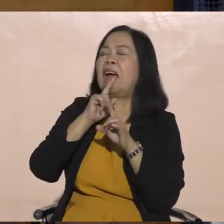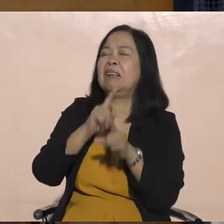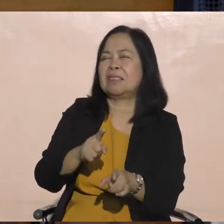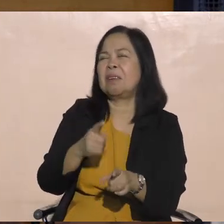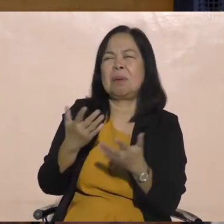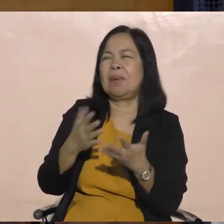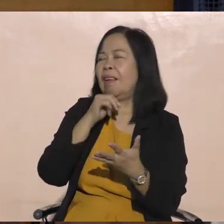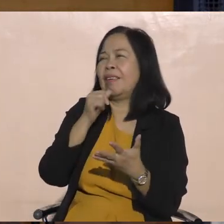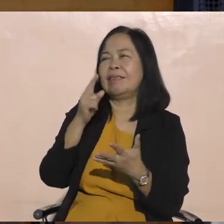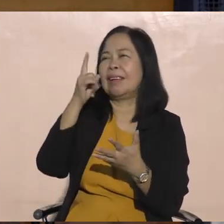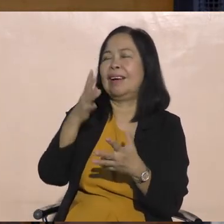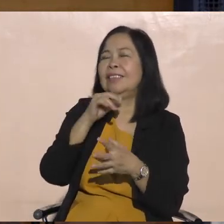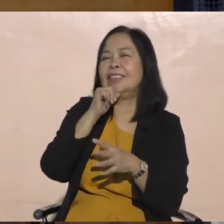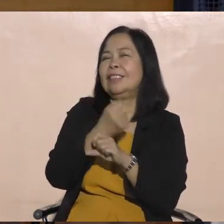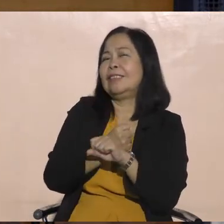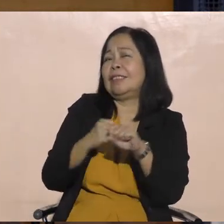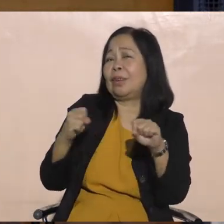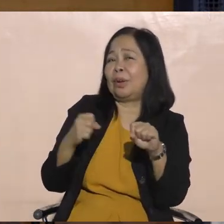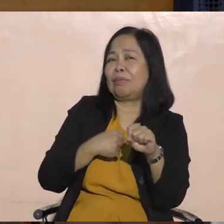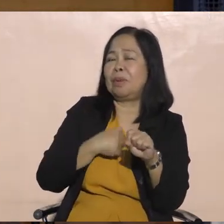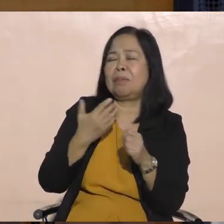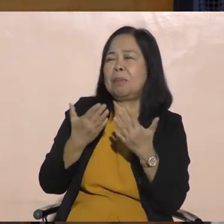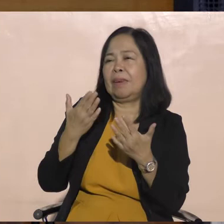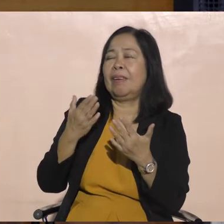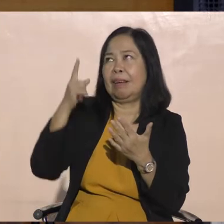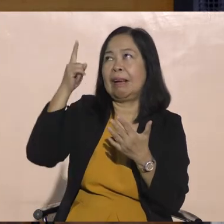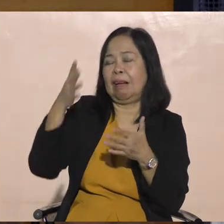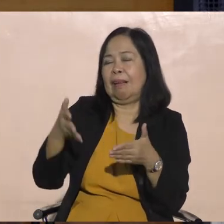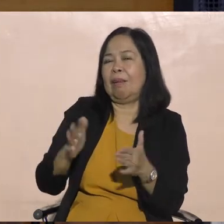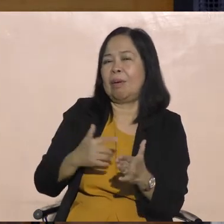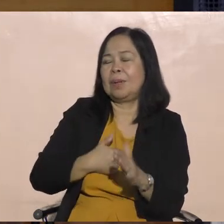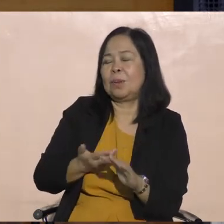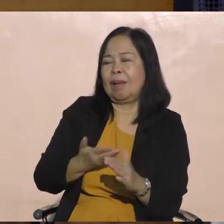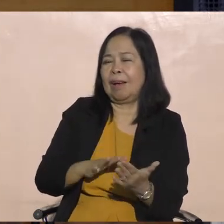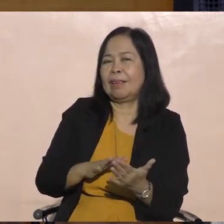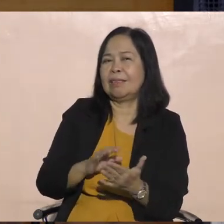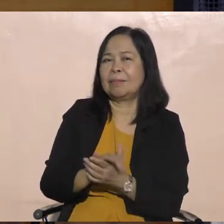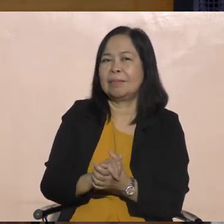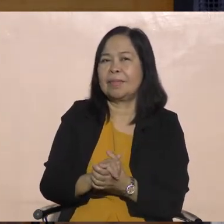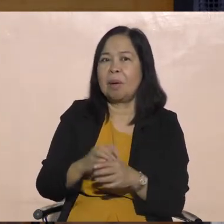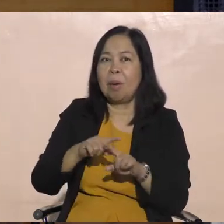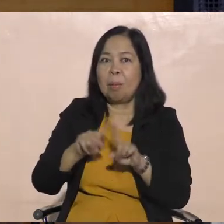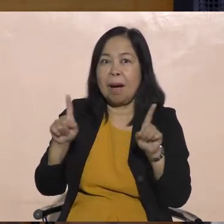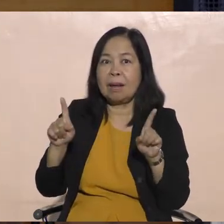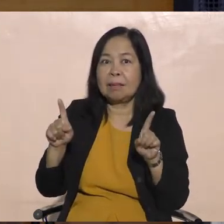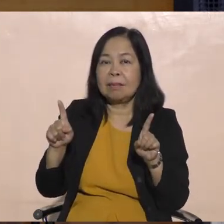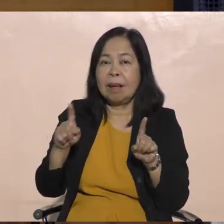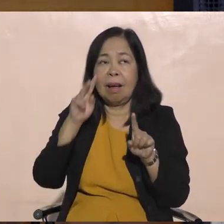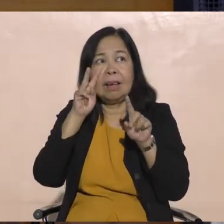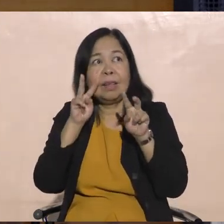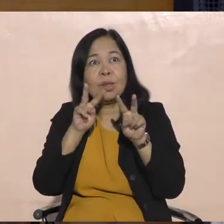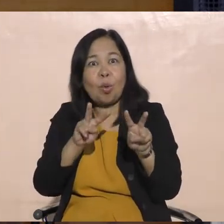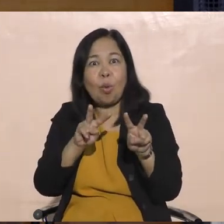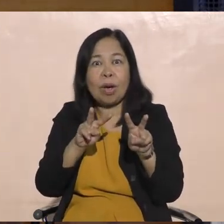ko niya luwasong gikan ini nga kahimtang." But just then he saw, sa niya itong gisulti, yung una-una, mga kaigsunan, just then